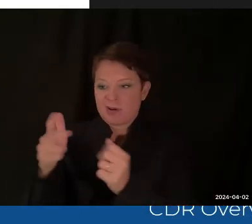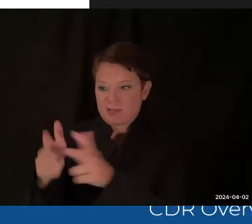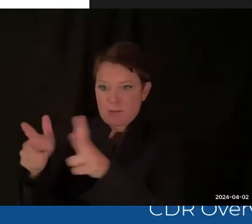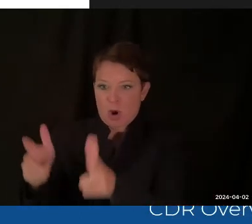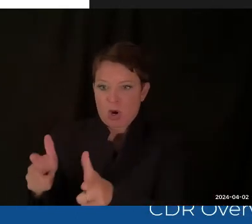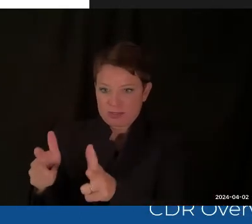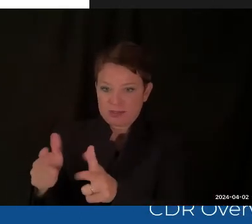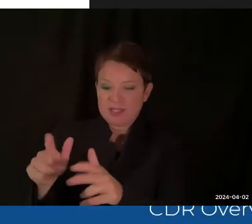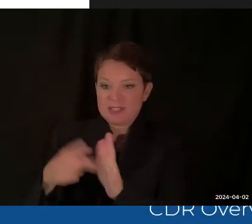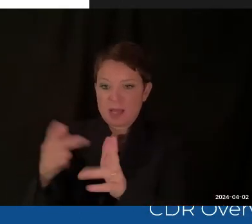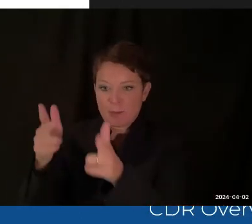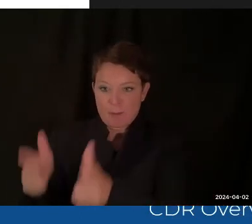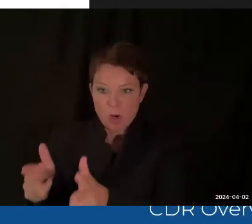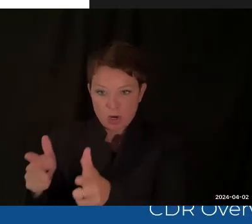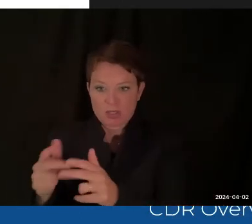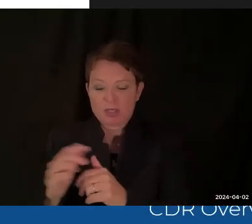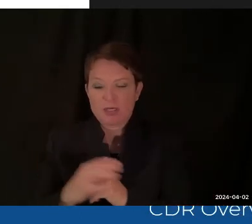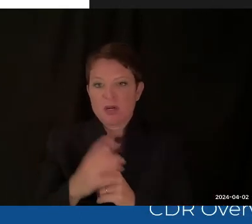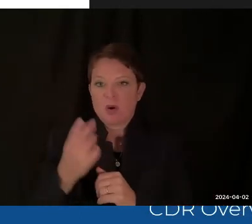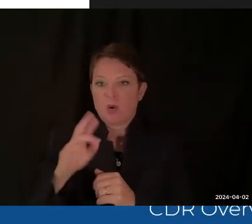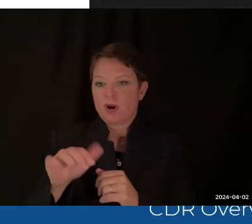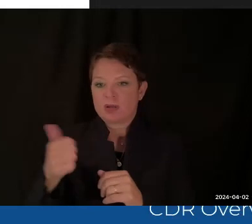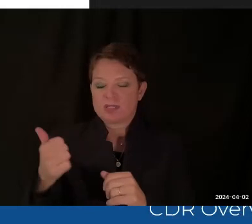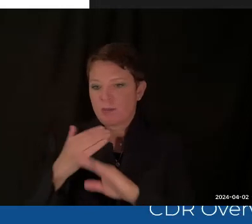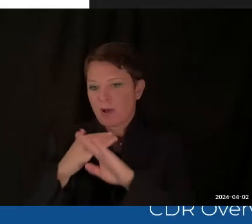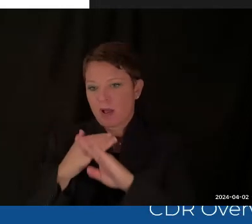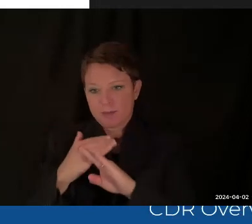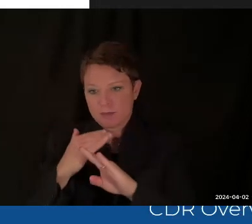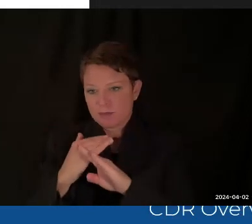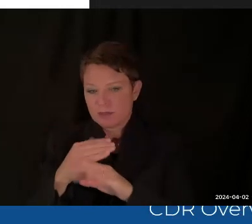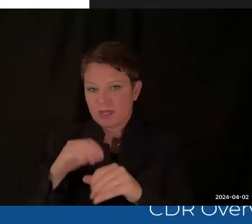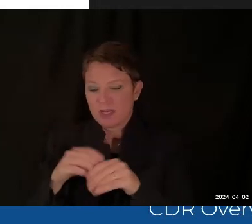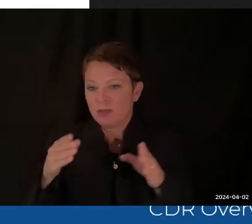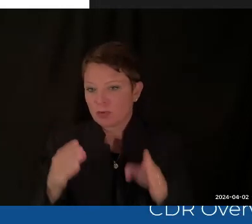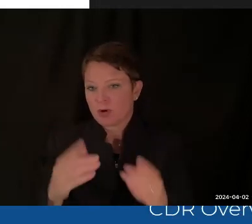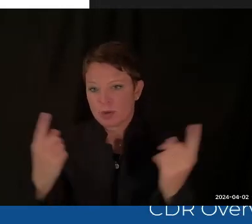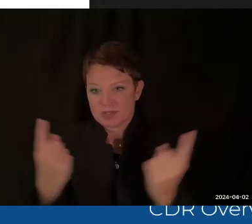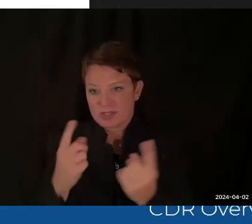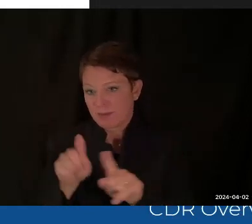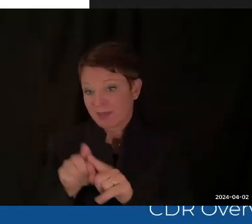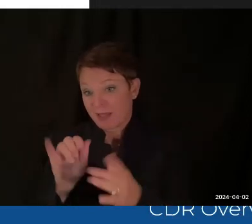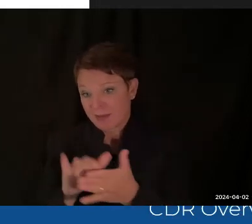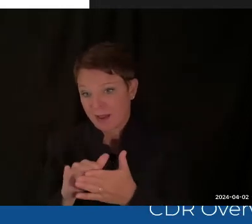or, some obstruction in the road or something like that?